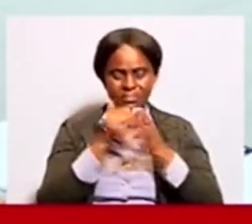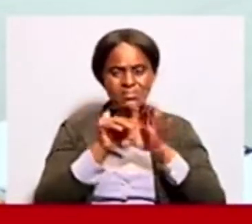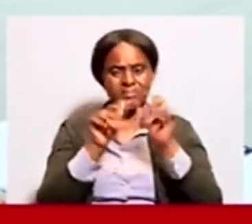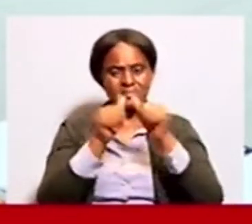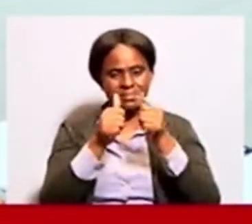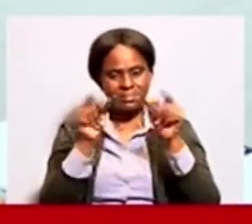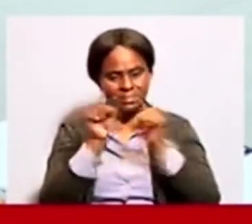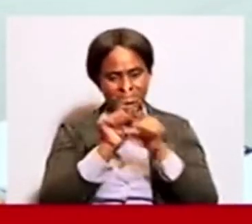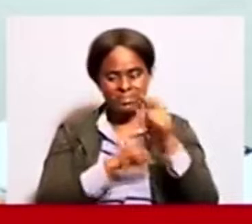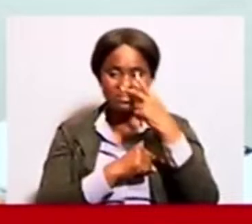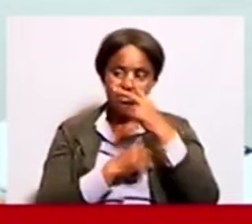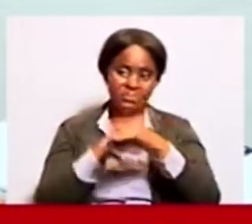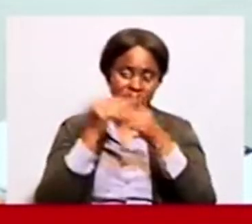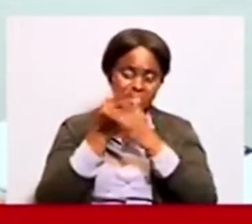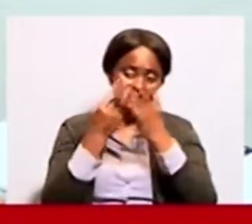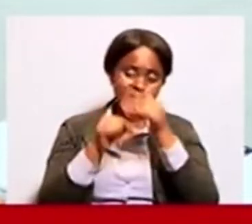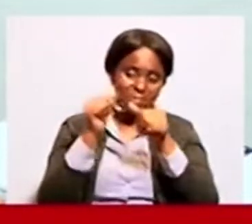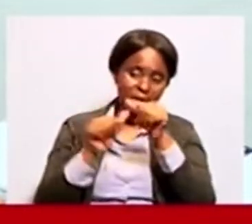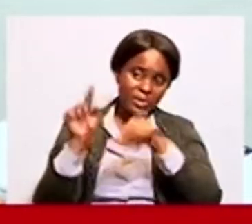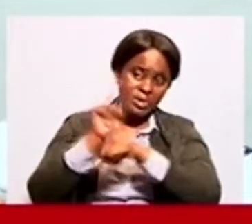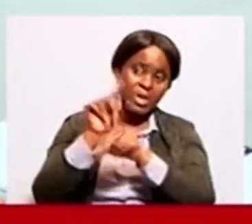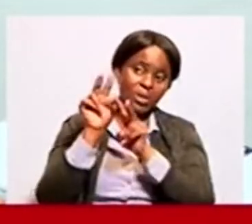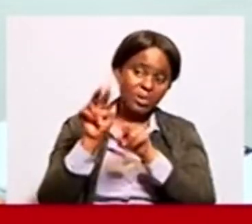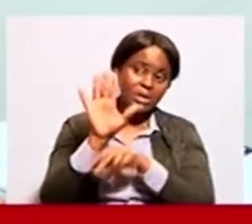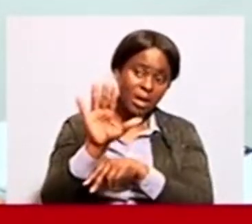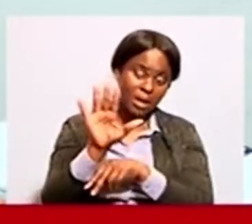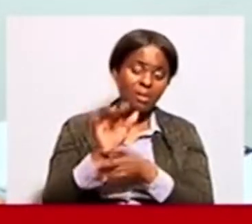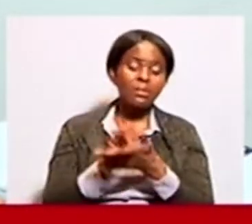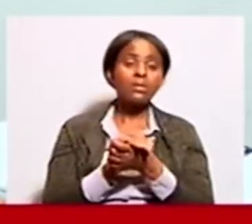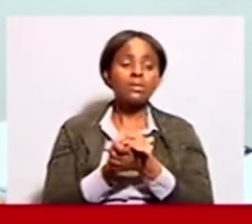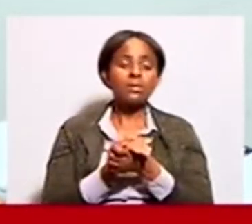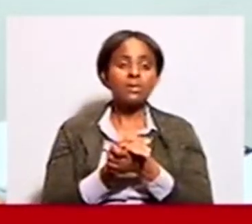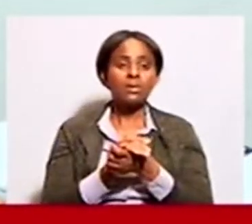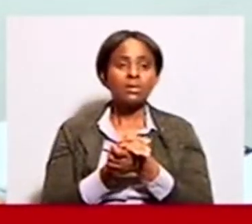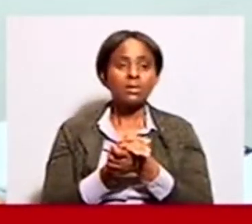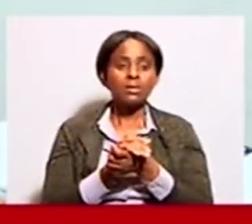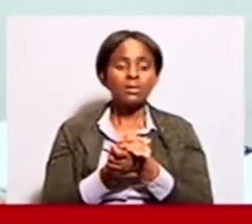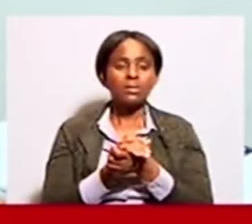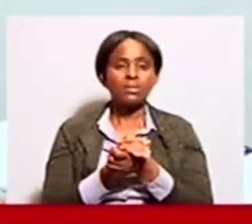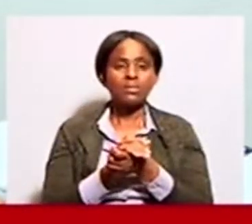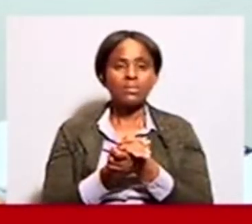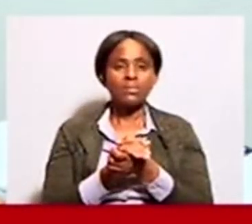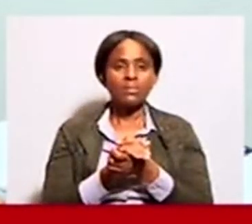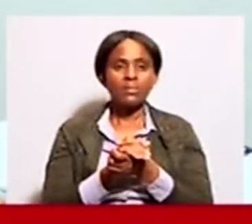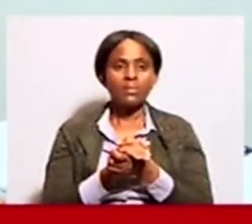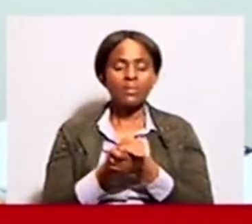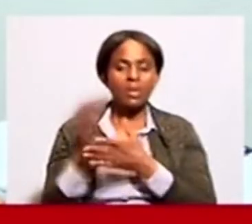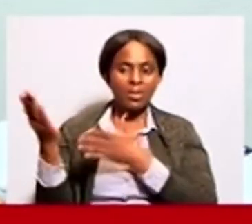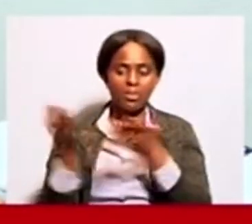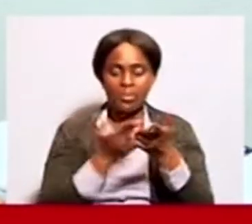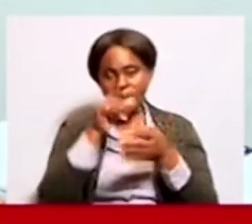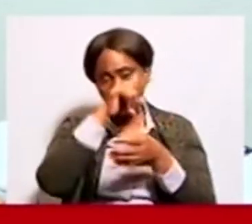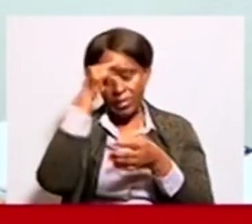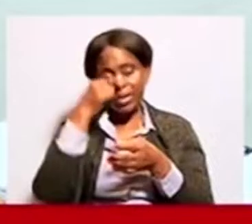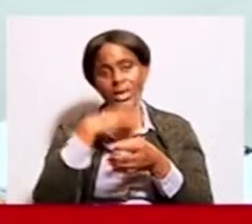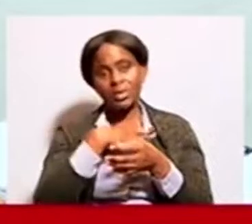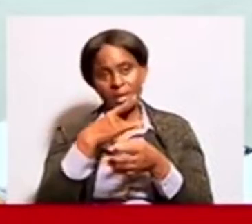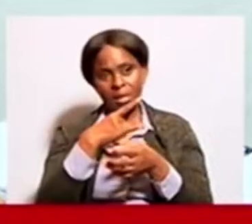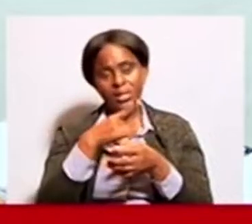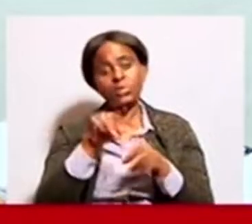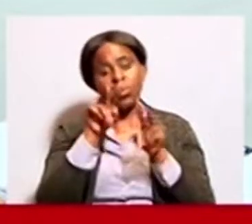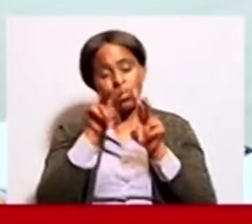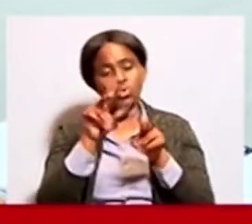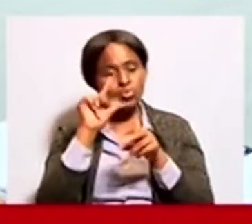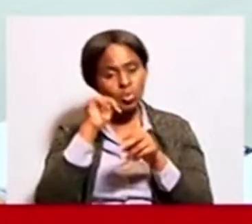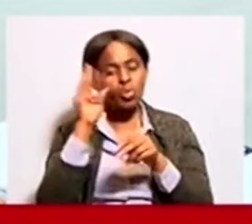They are even seeing what we are doing. Every day they are watching. Please don't bring black and white. They are watching.